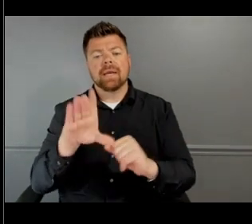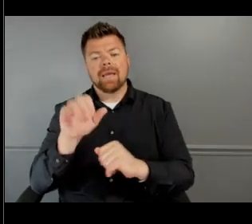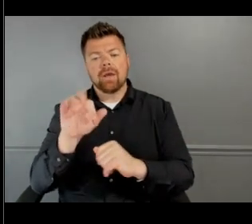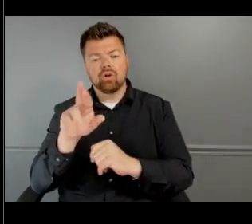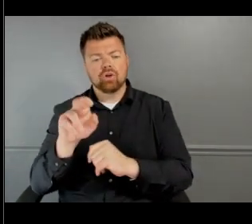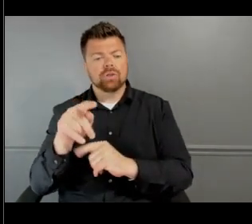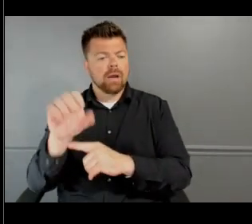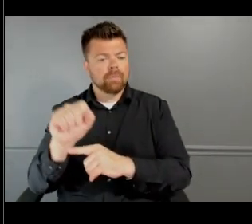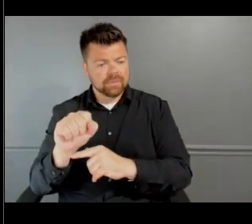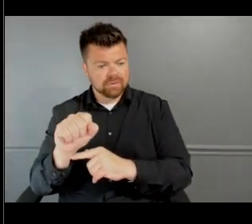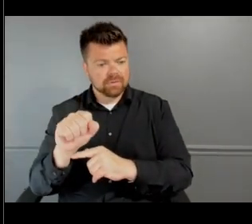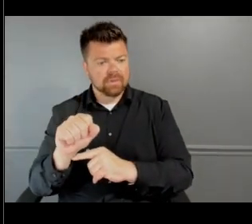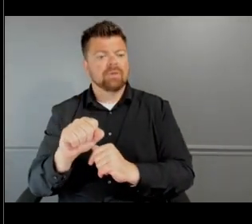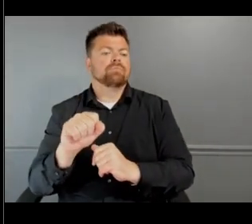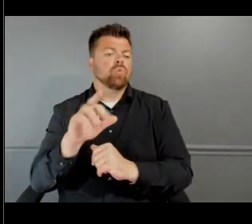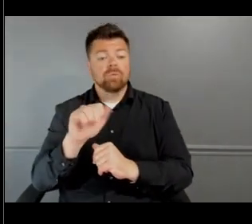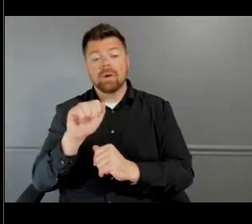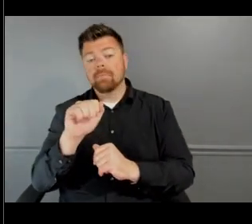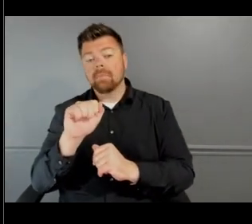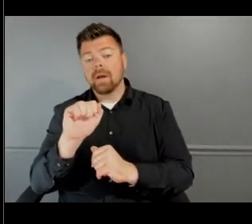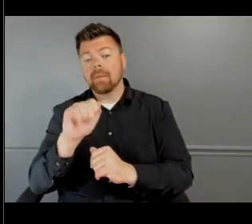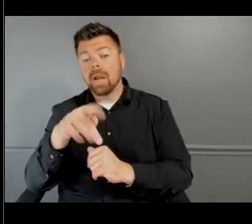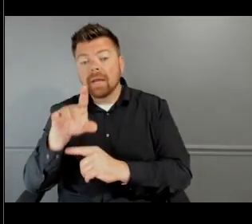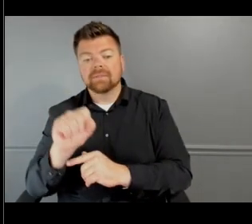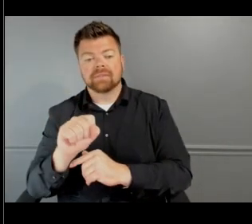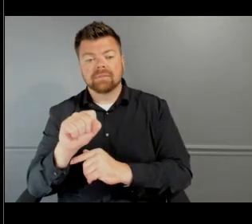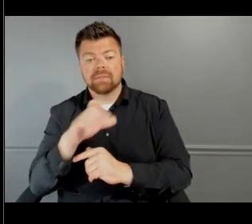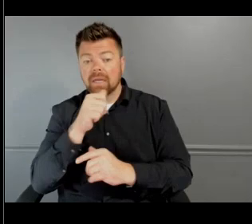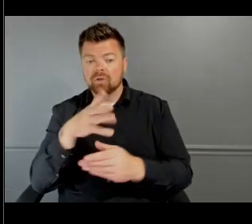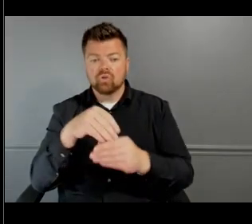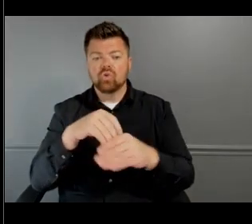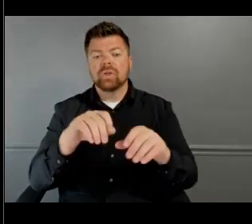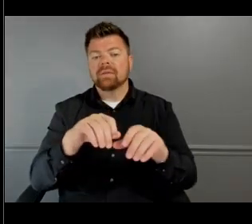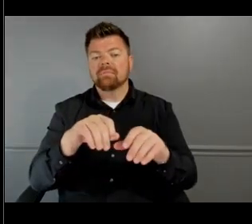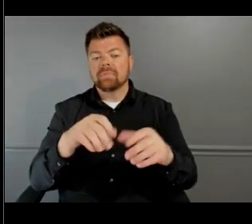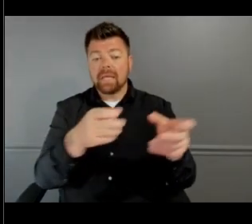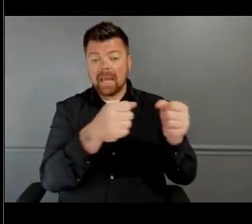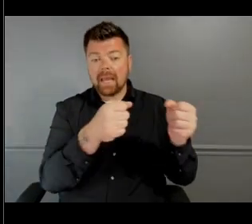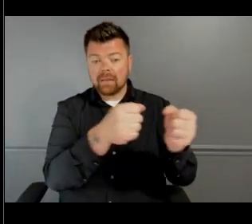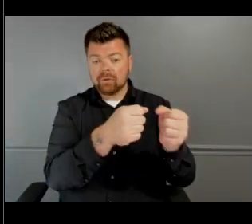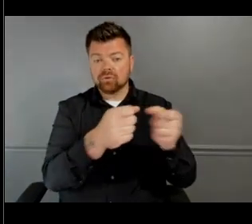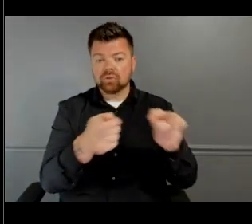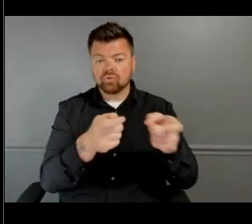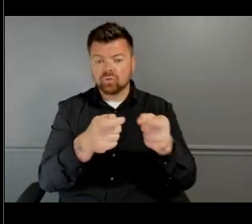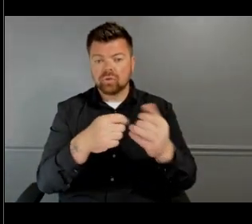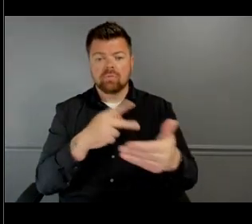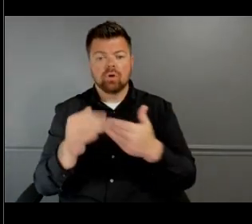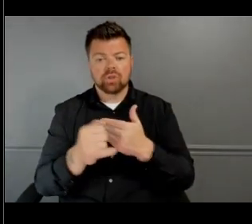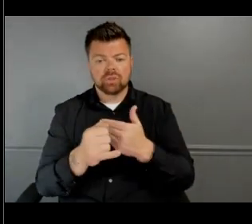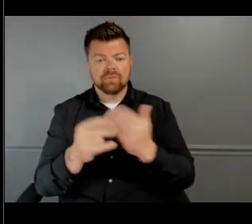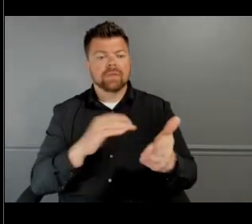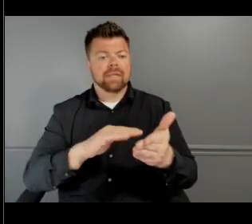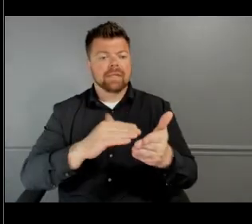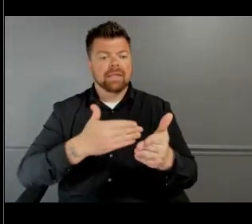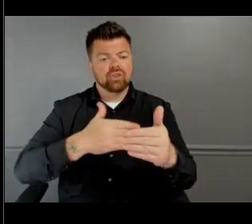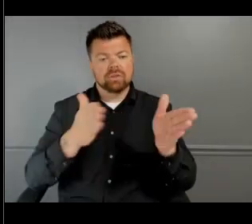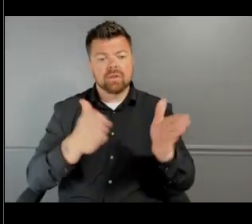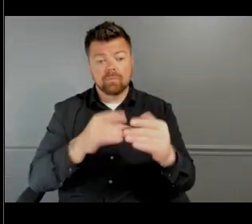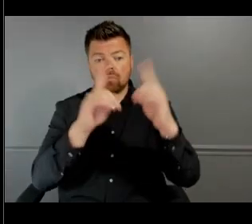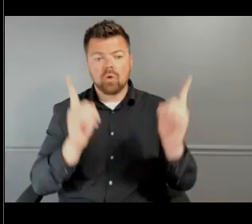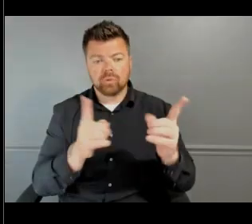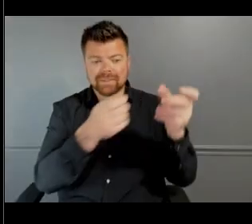controls that project into the kitchen, to the opposing cabinet, countertop, appliance, or wall. And